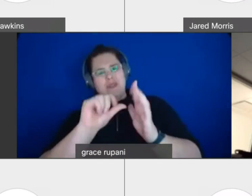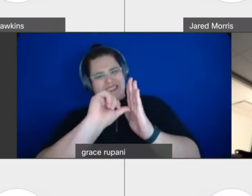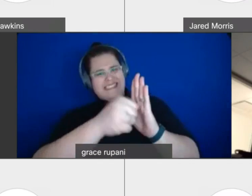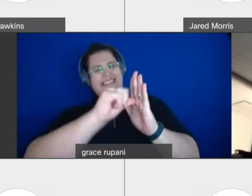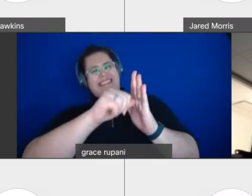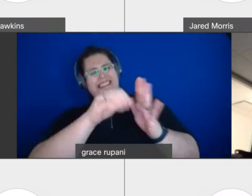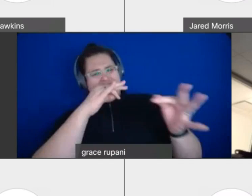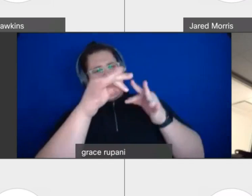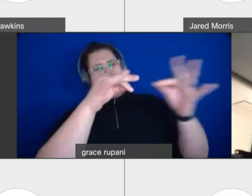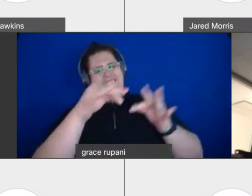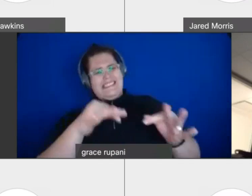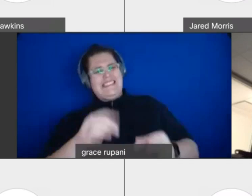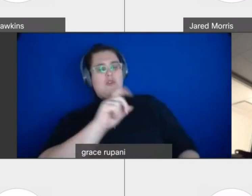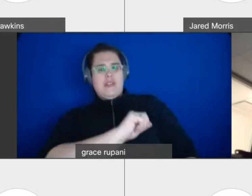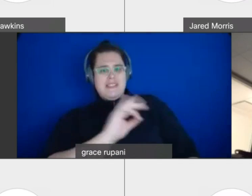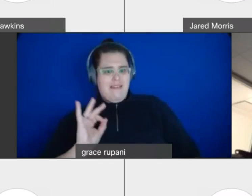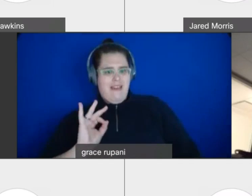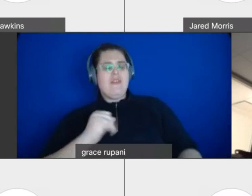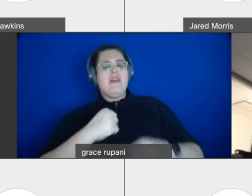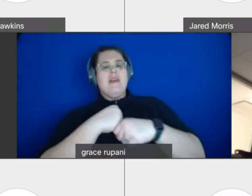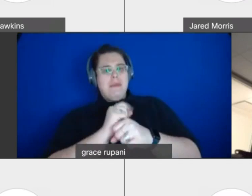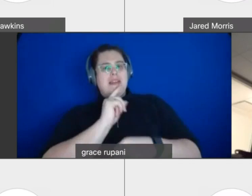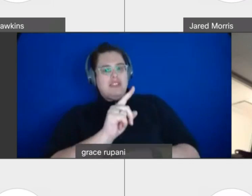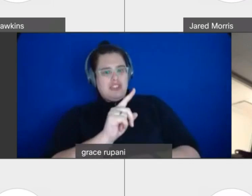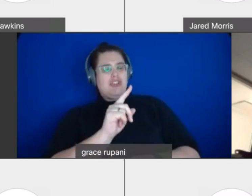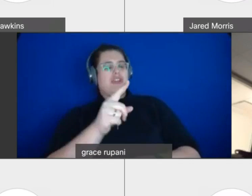staff is able to actually